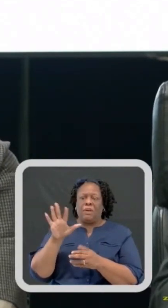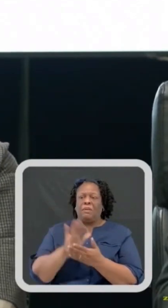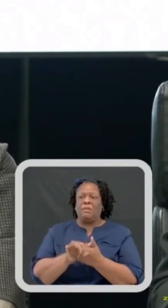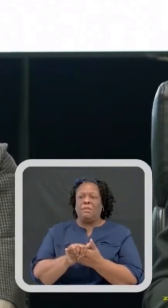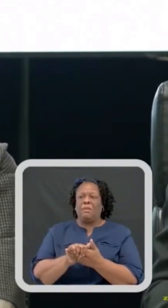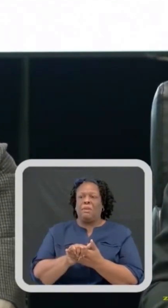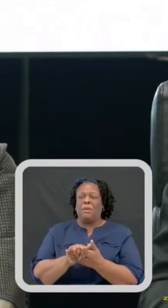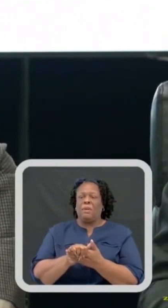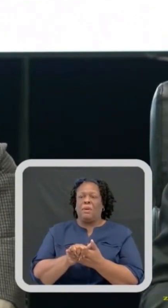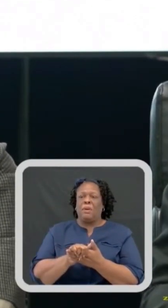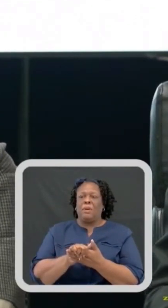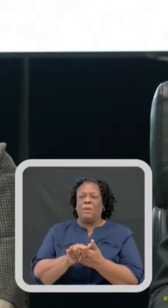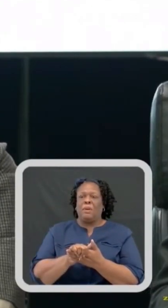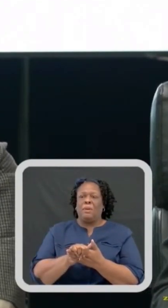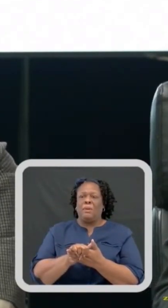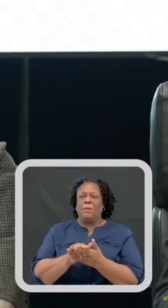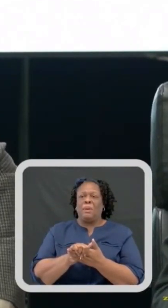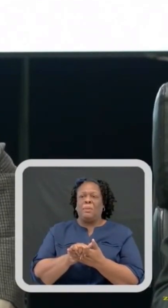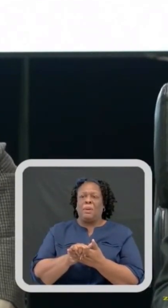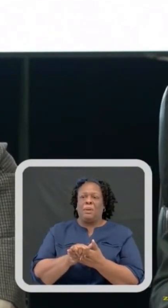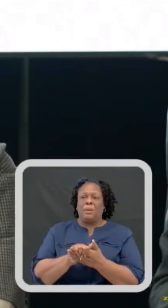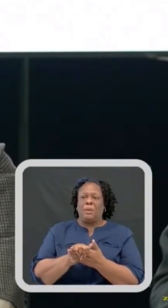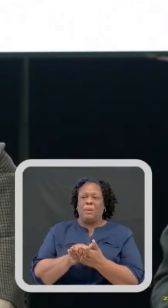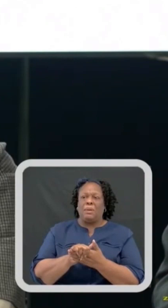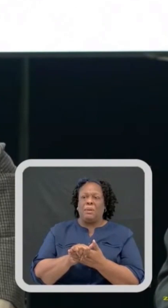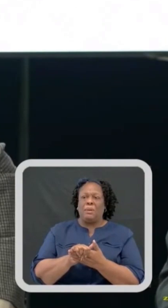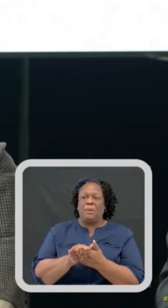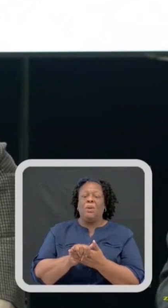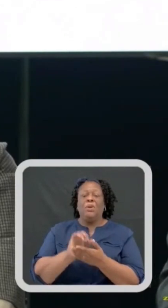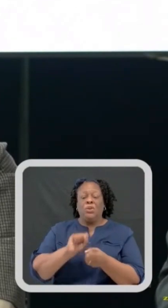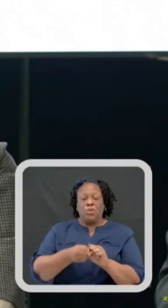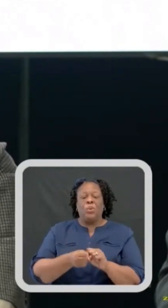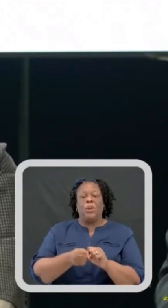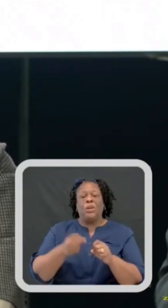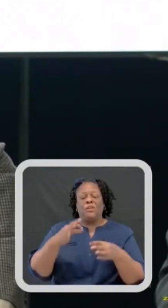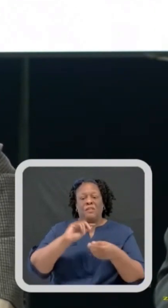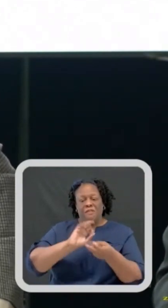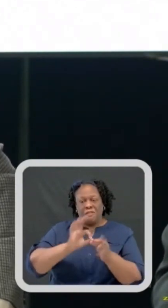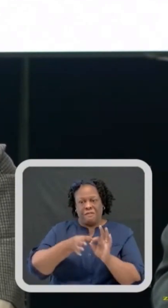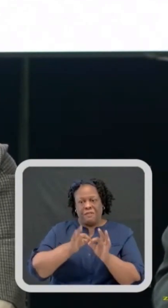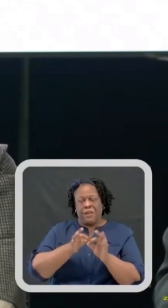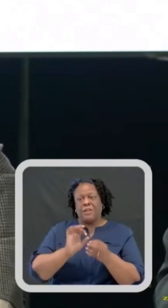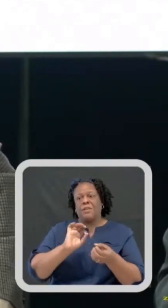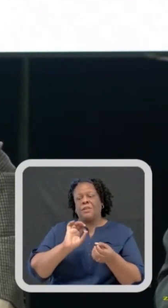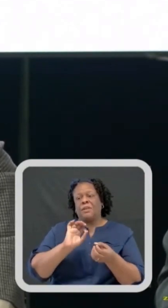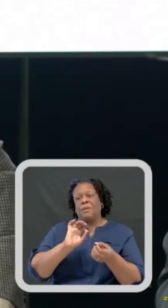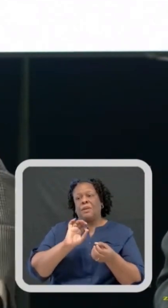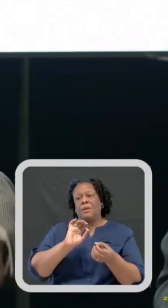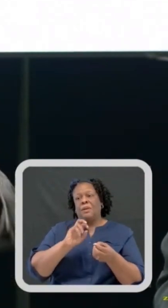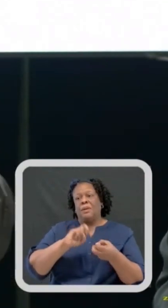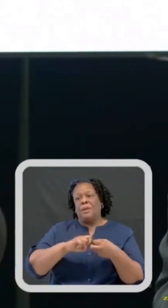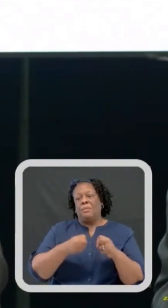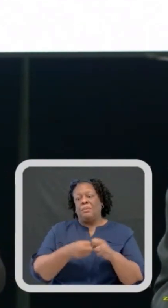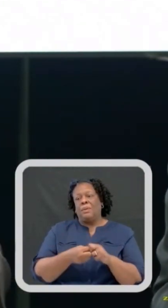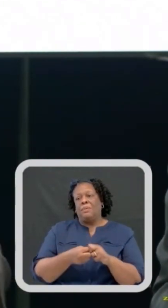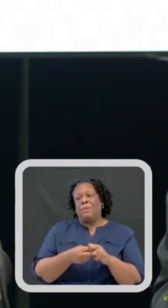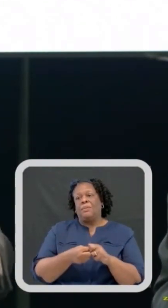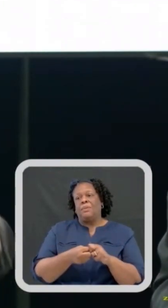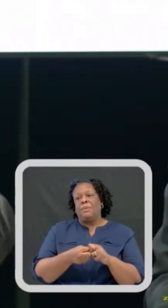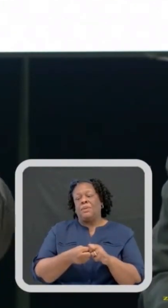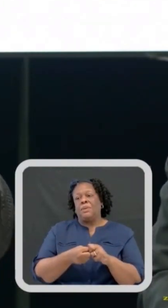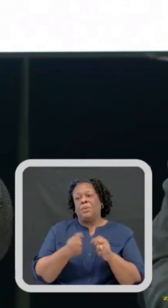80%+ and identify how we can curb that somewhat. And that does not include